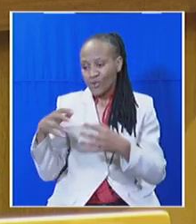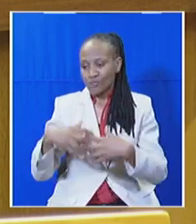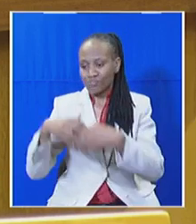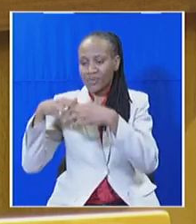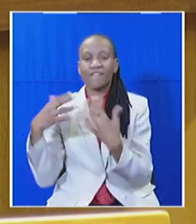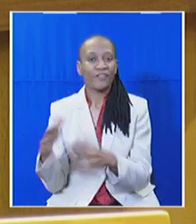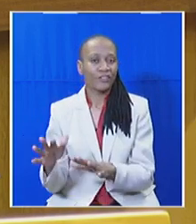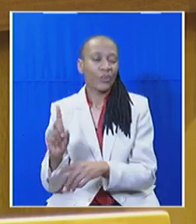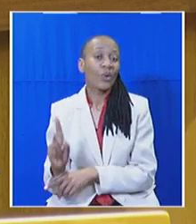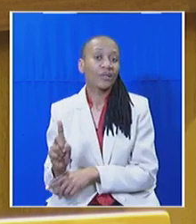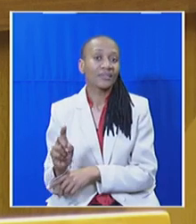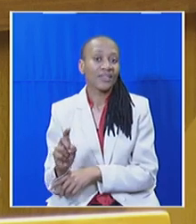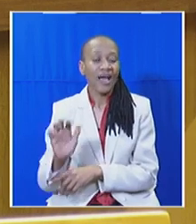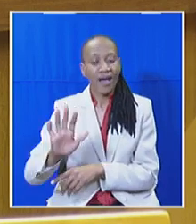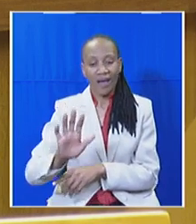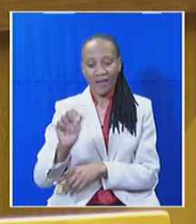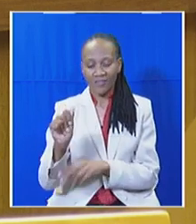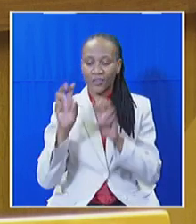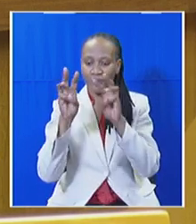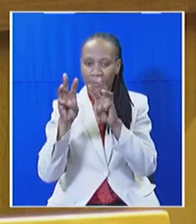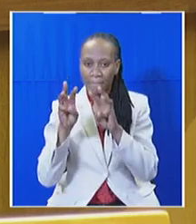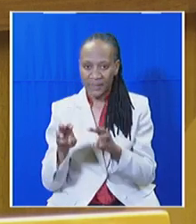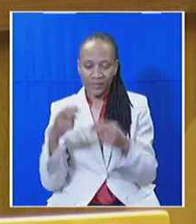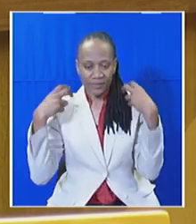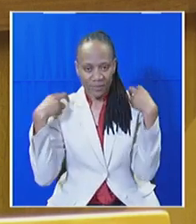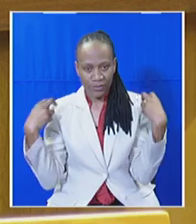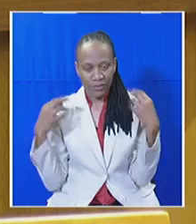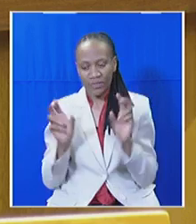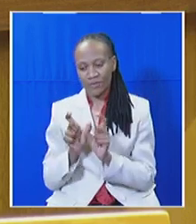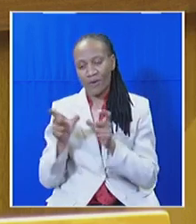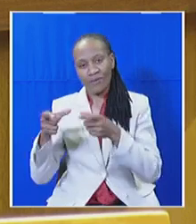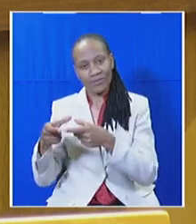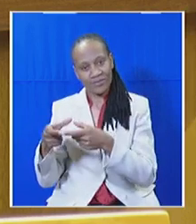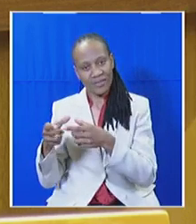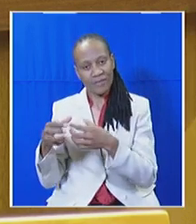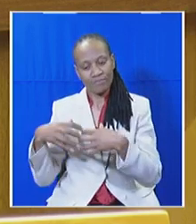the African Peace and Security Council